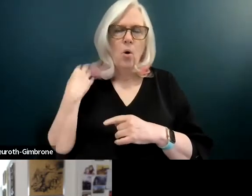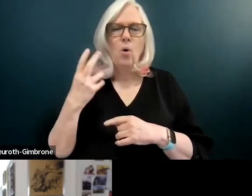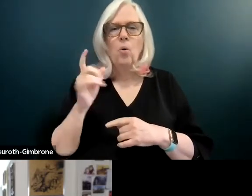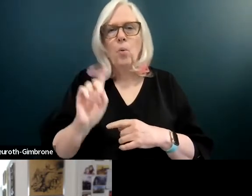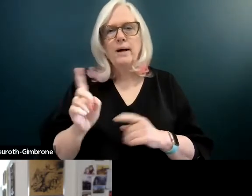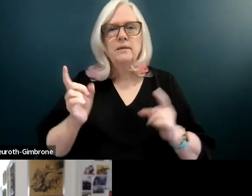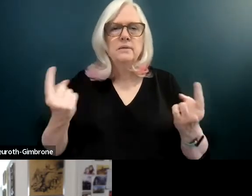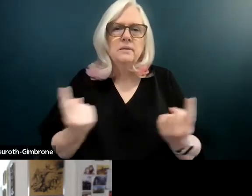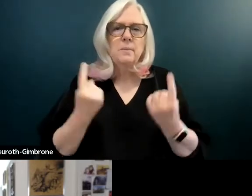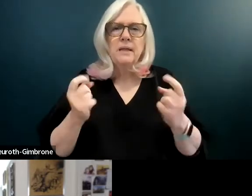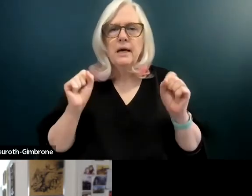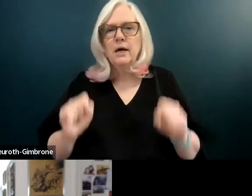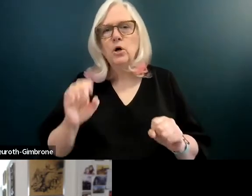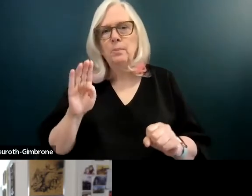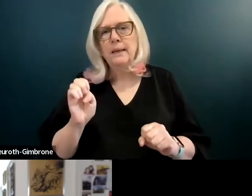be,